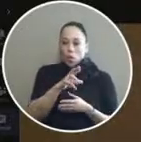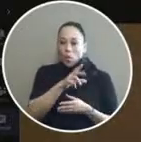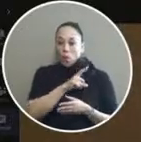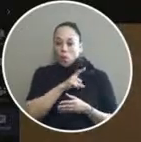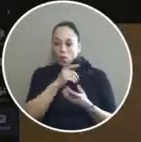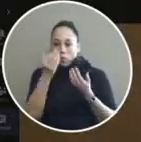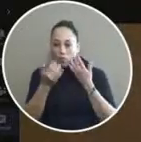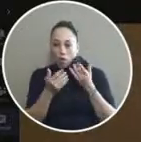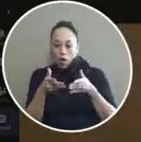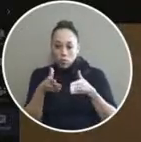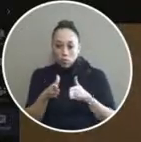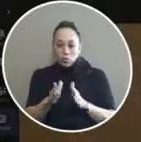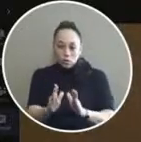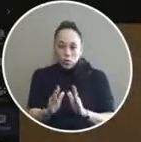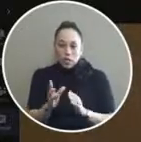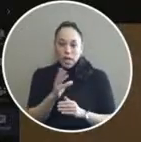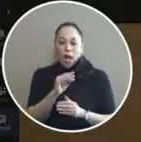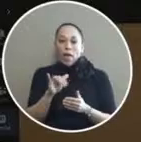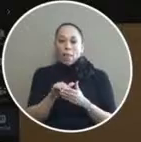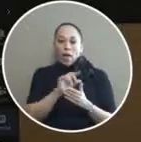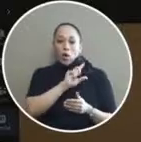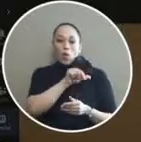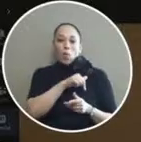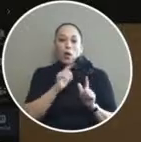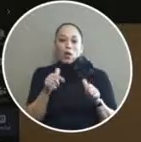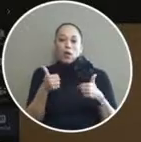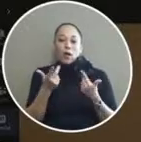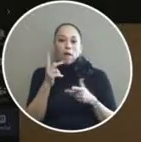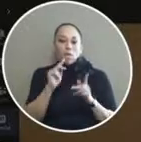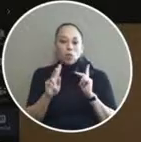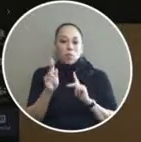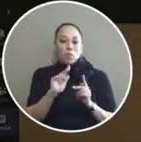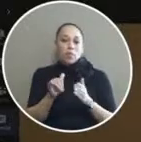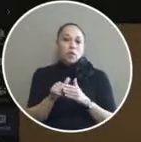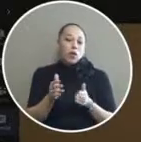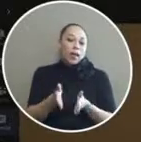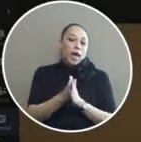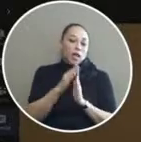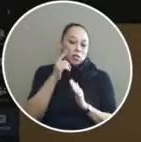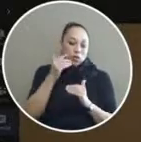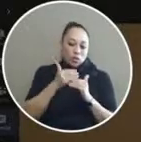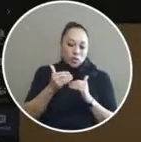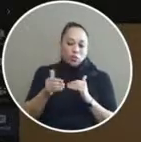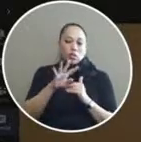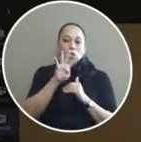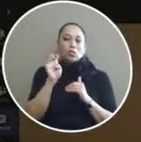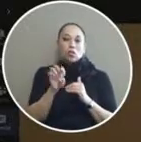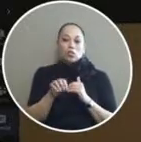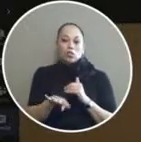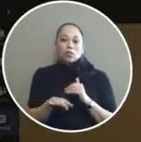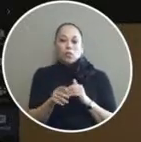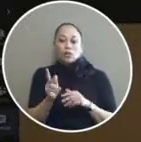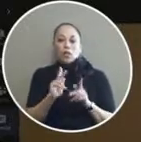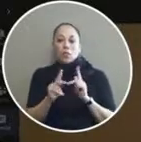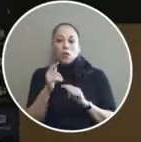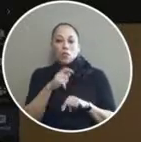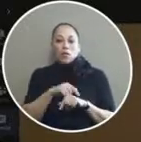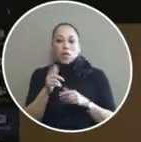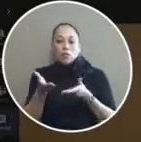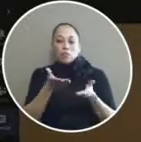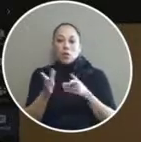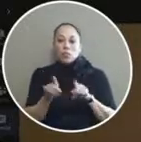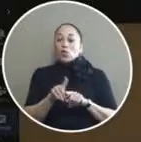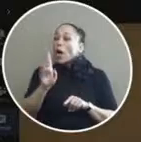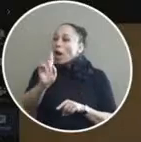fire, streets, and then the quality of life amenities as per the resident surveys and pursuant to the chime-in surveys as